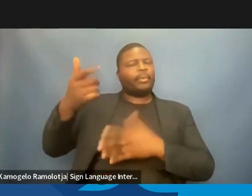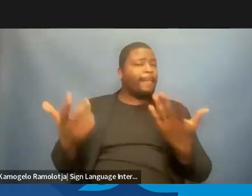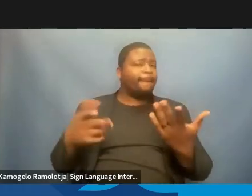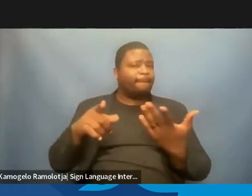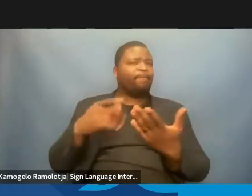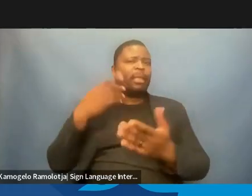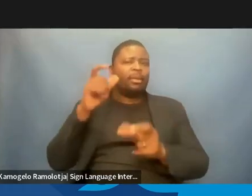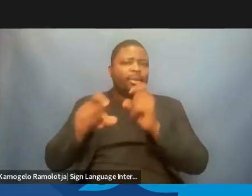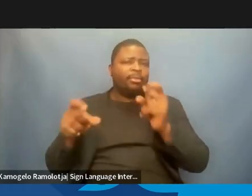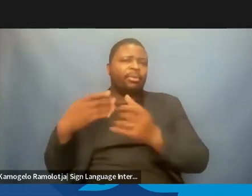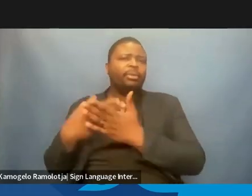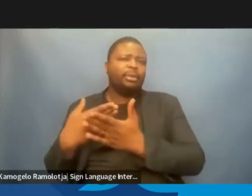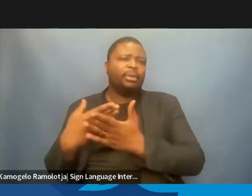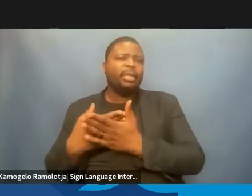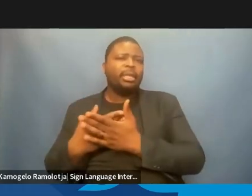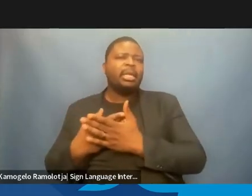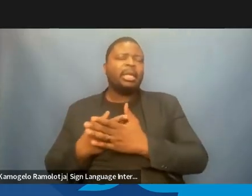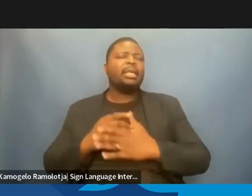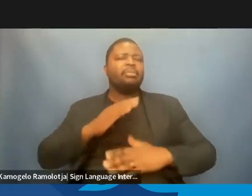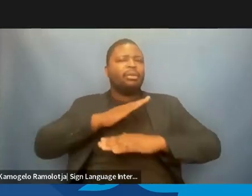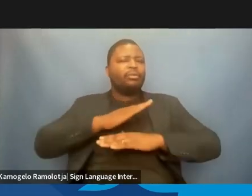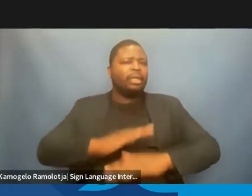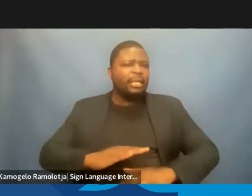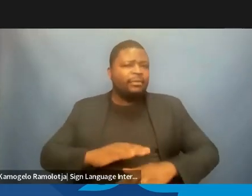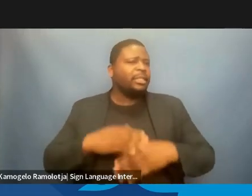that we get to be asked: who have you